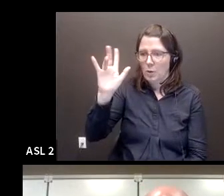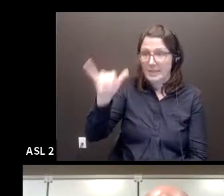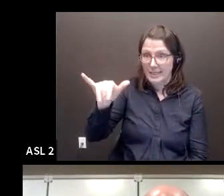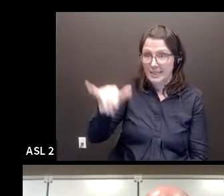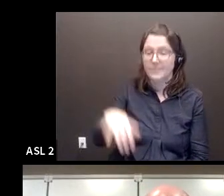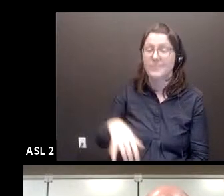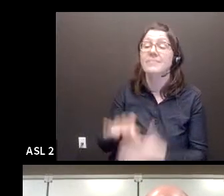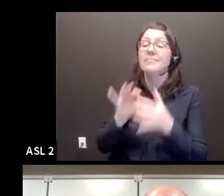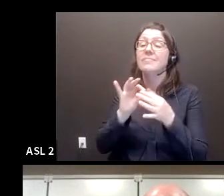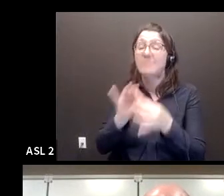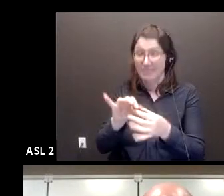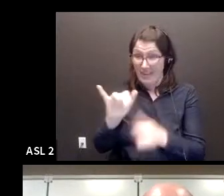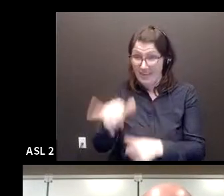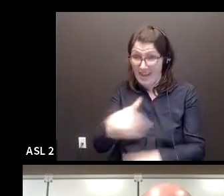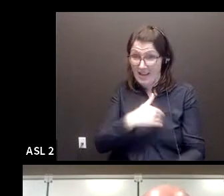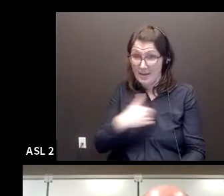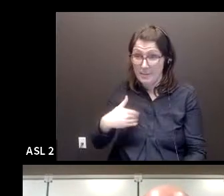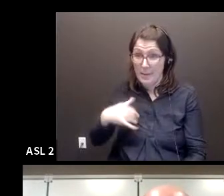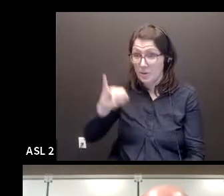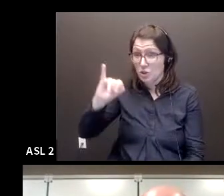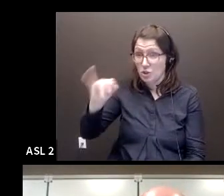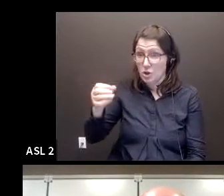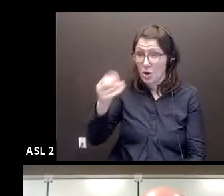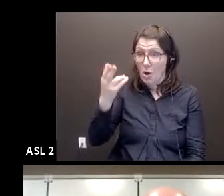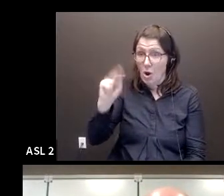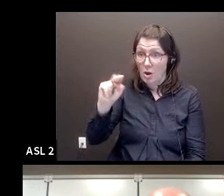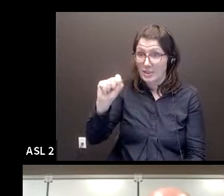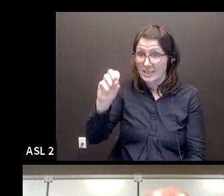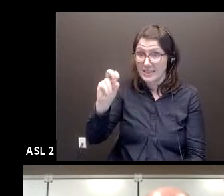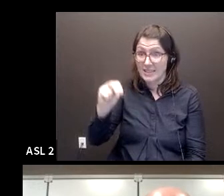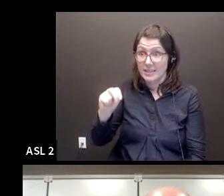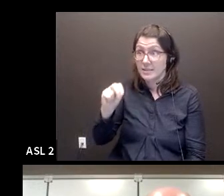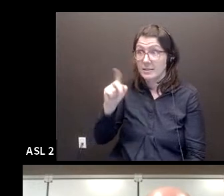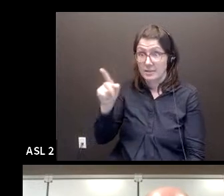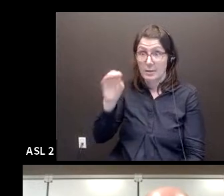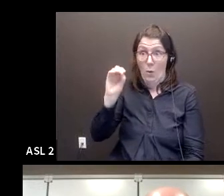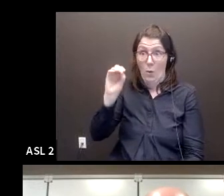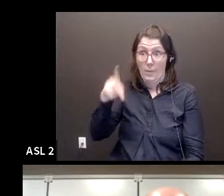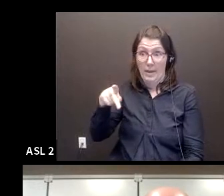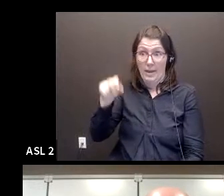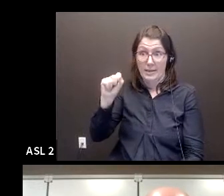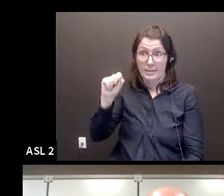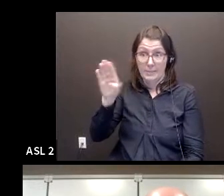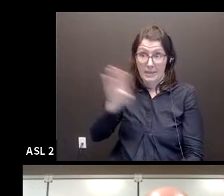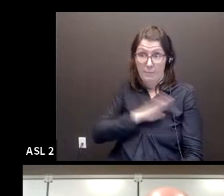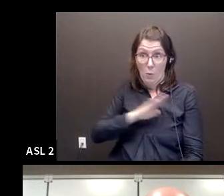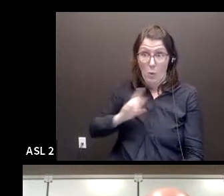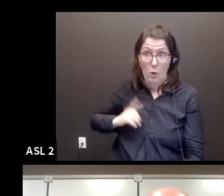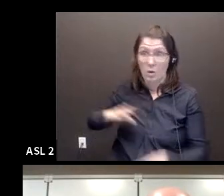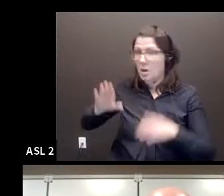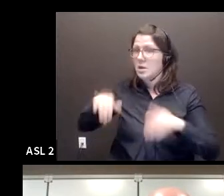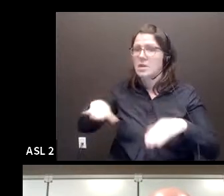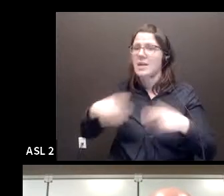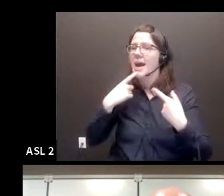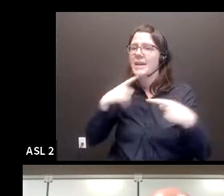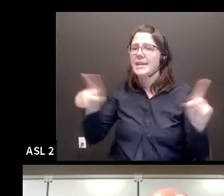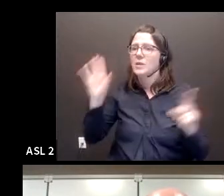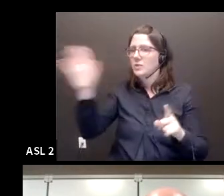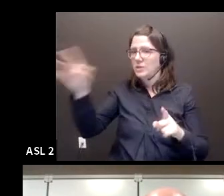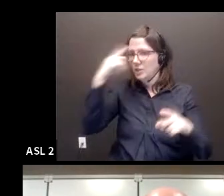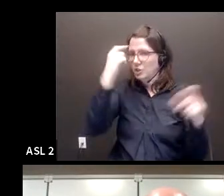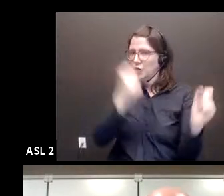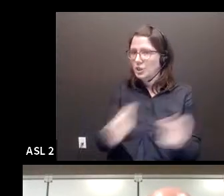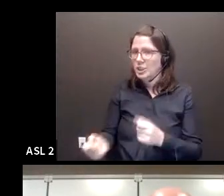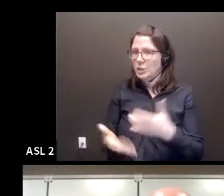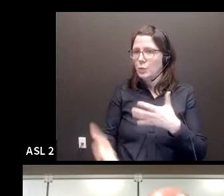the board the board has yet to announce its strategic priorities so as of right now we've been we've